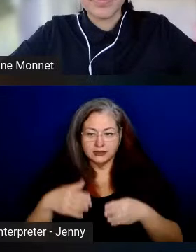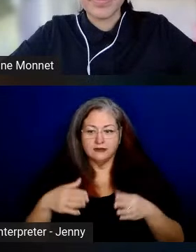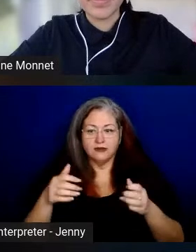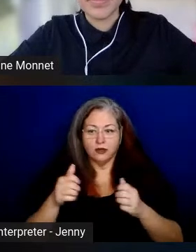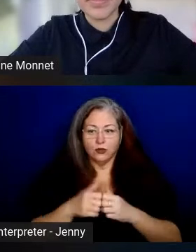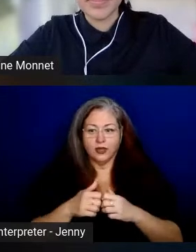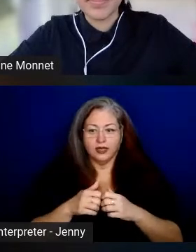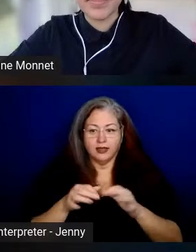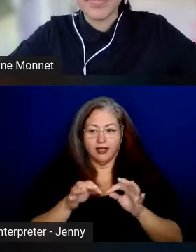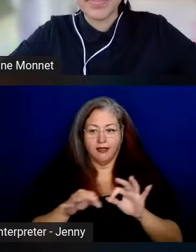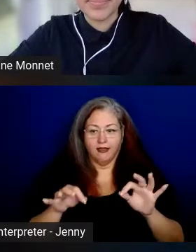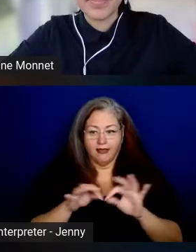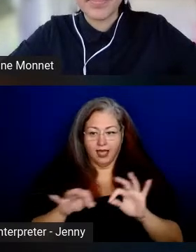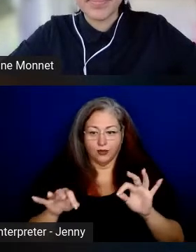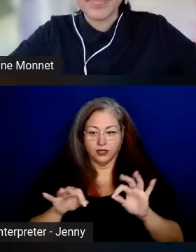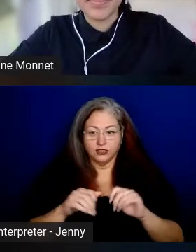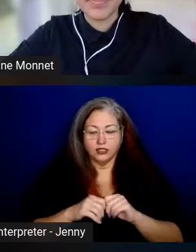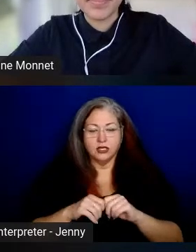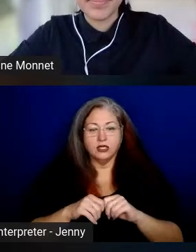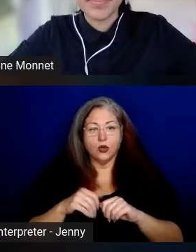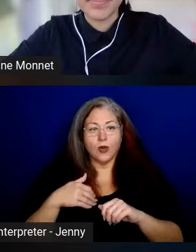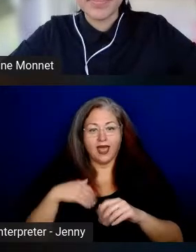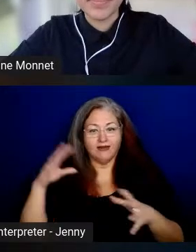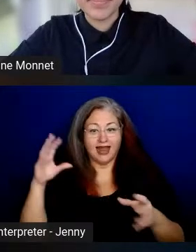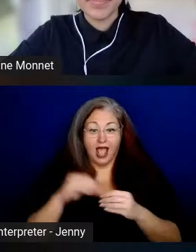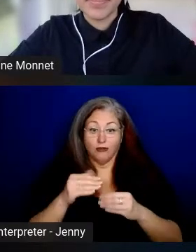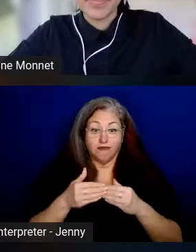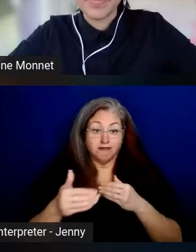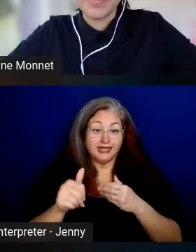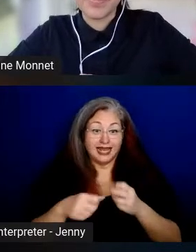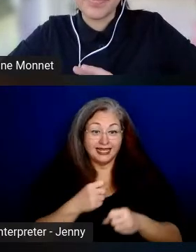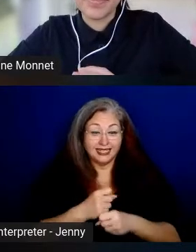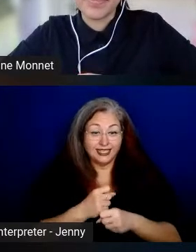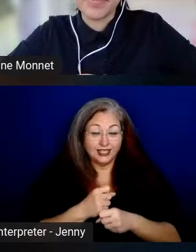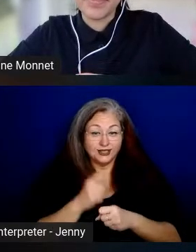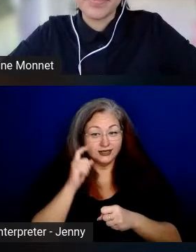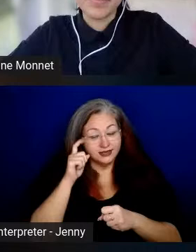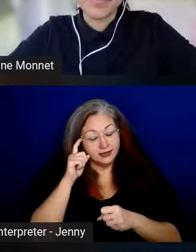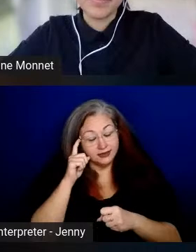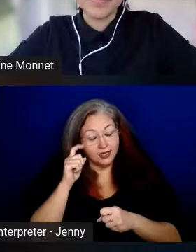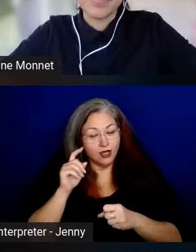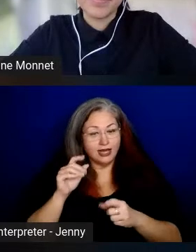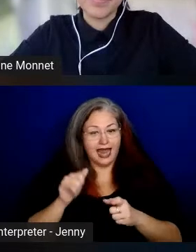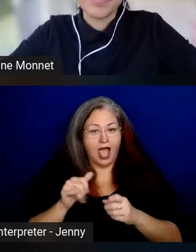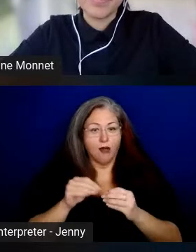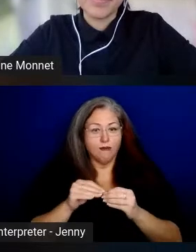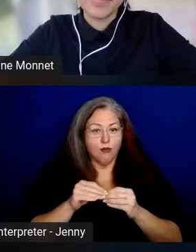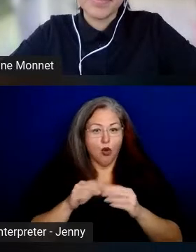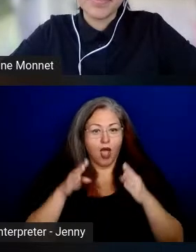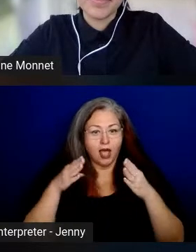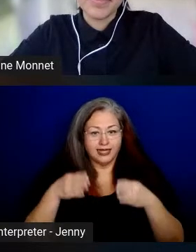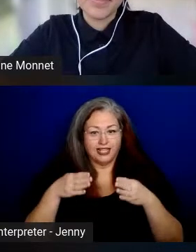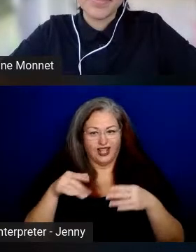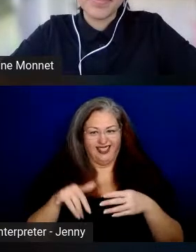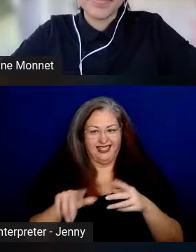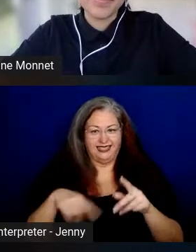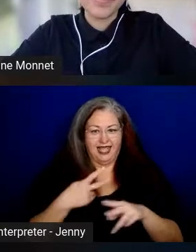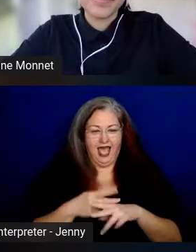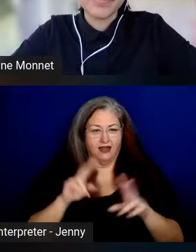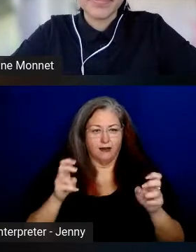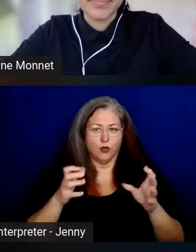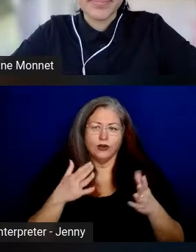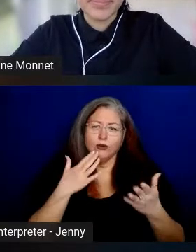in languages, right? So we have 10 years ahead to really draw attention to this kind of work. And so I wanna thank you